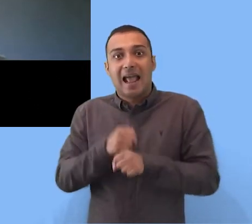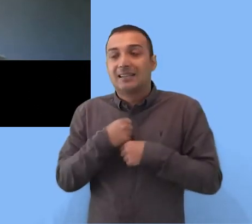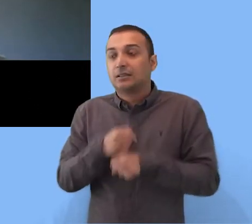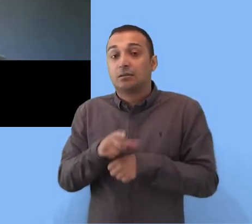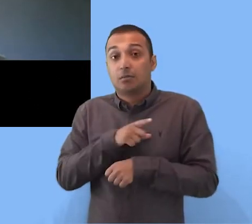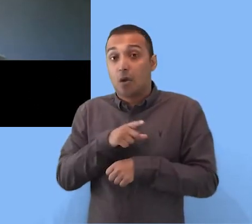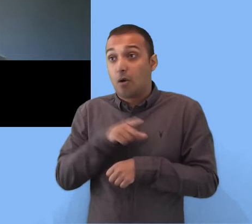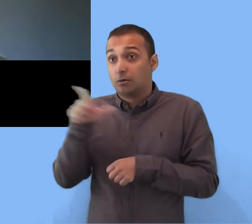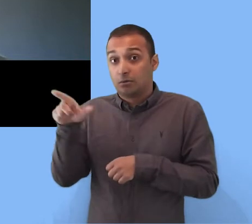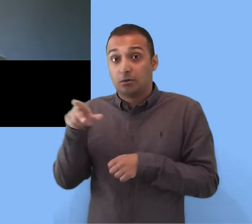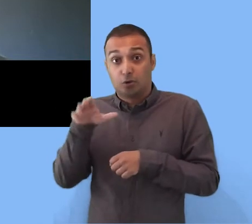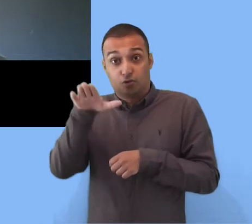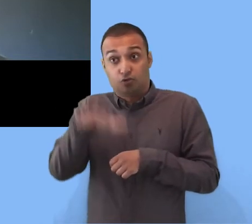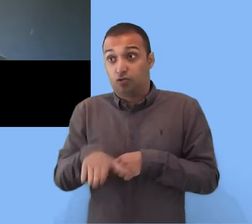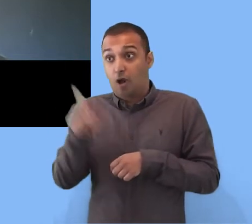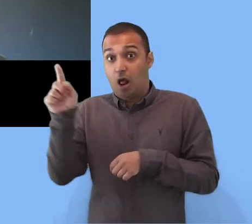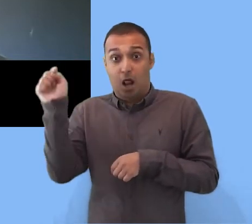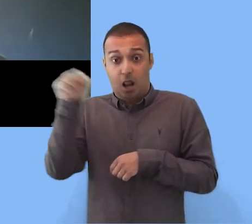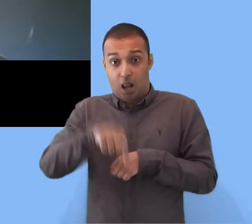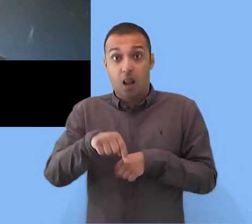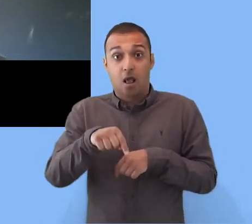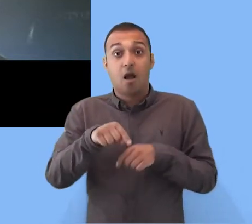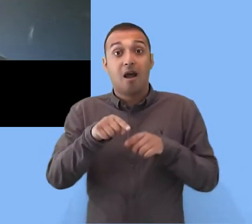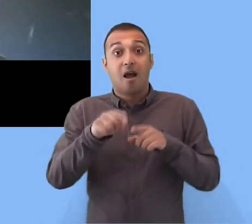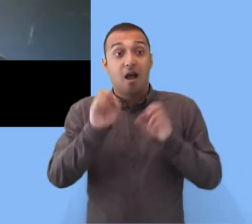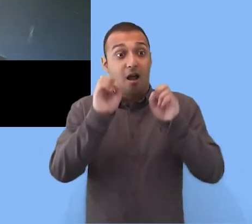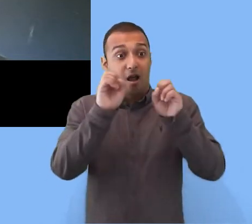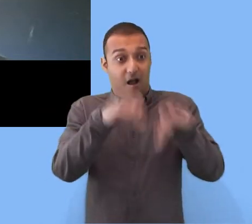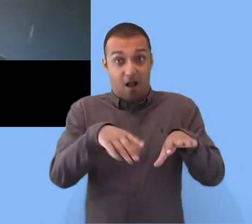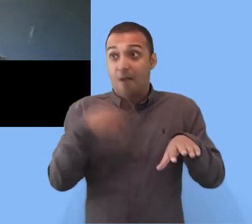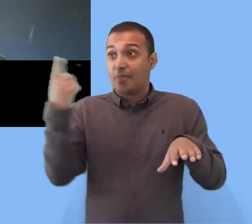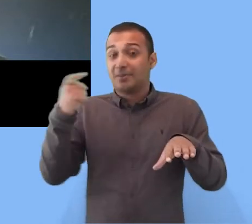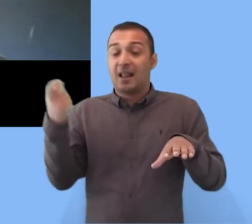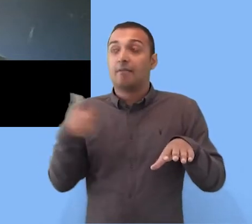child attending the setting as a form of respite.